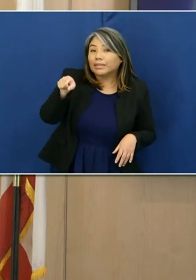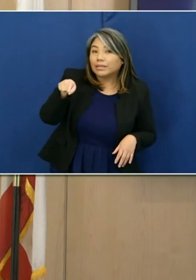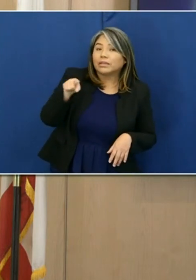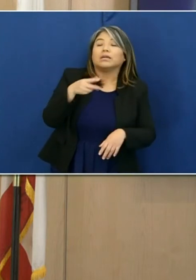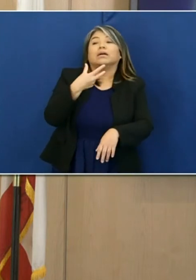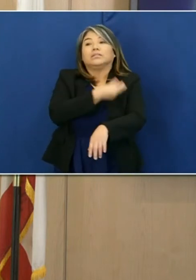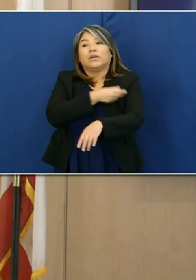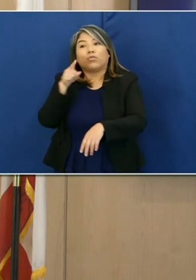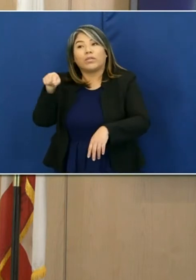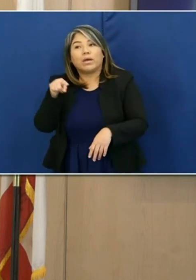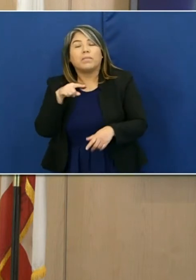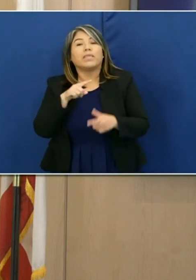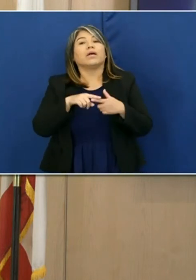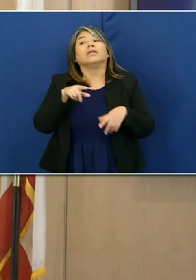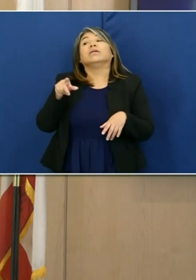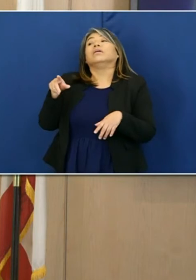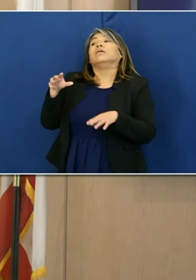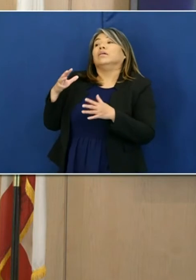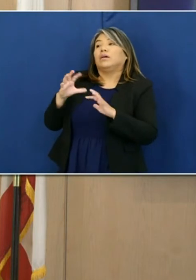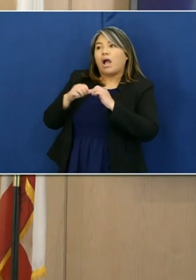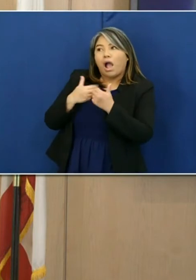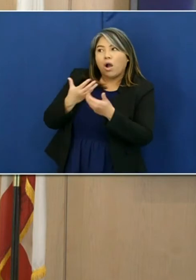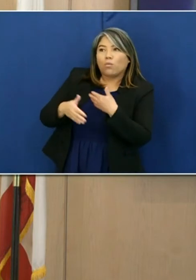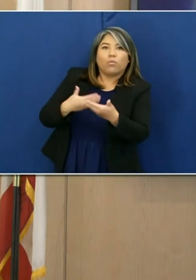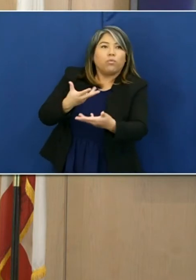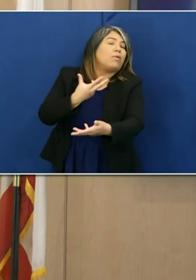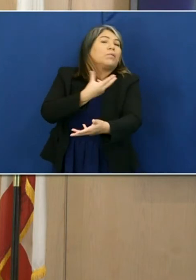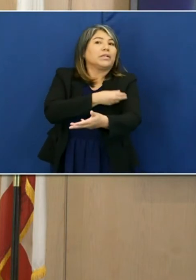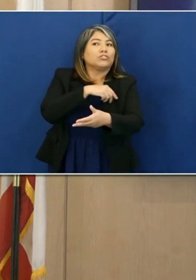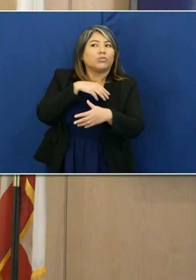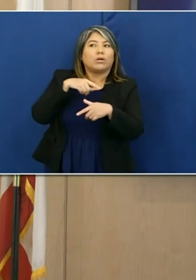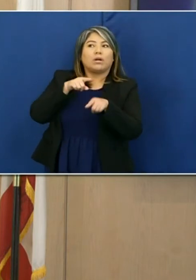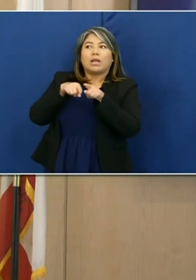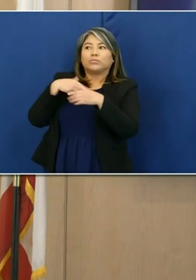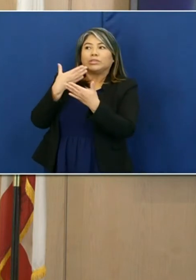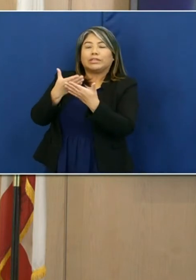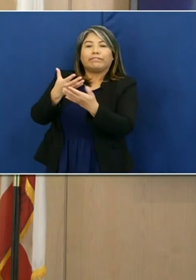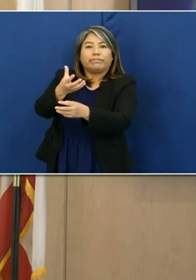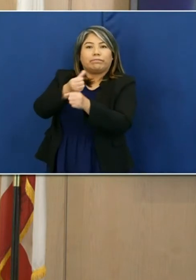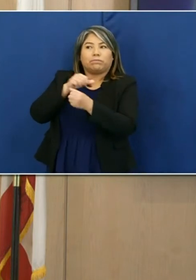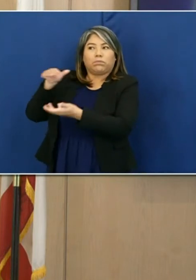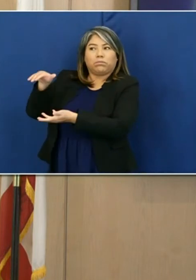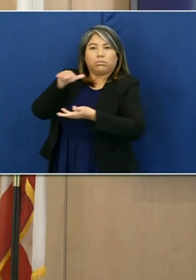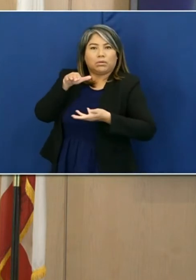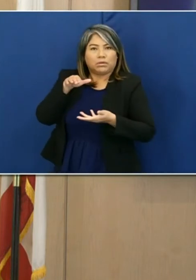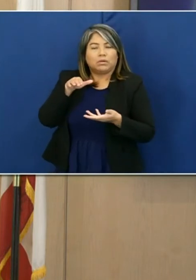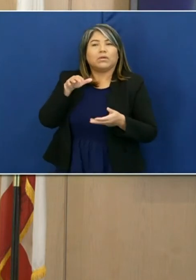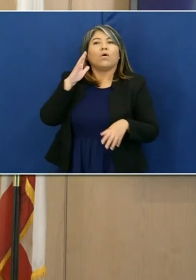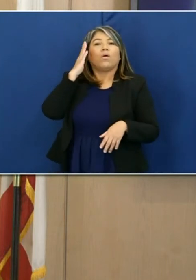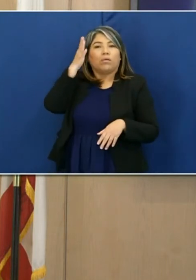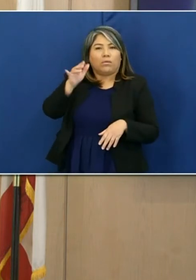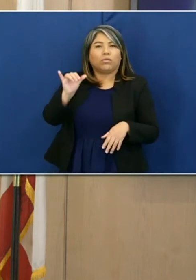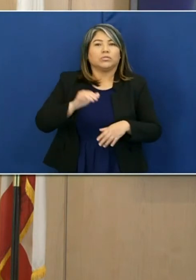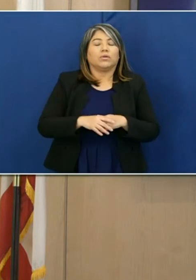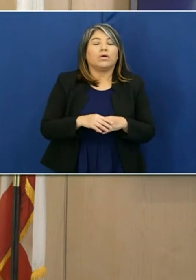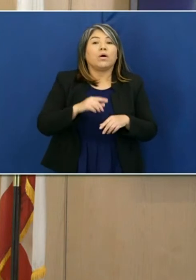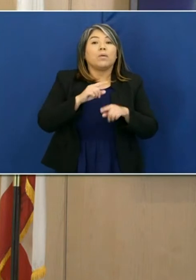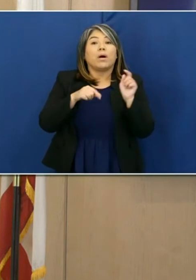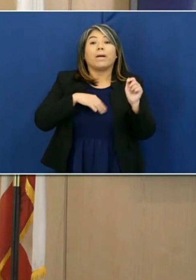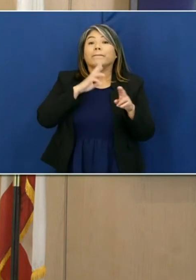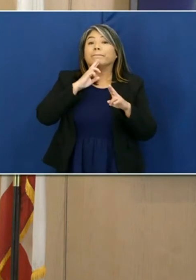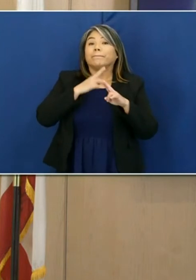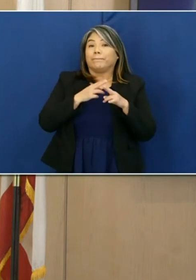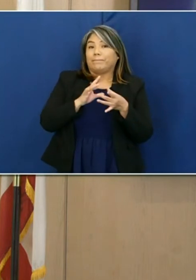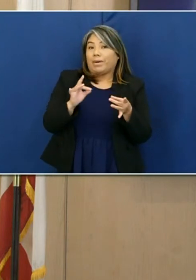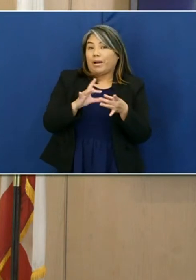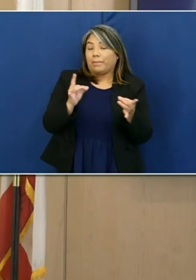will be able to administer vaccinations as they come in significantly larger doses in the future. What I mentioned earlier in my comments, I